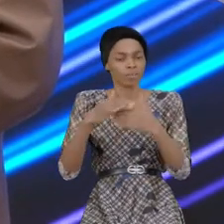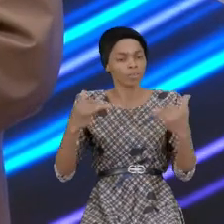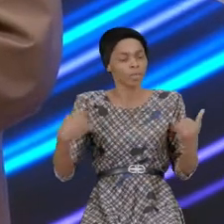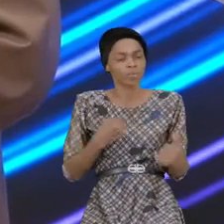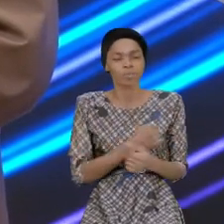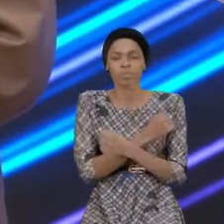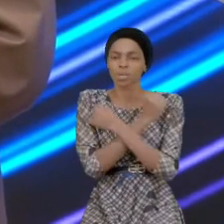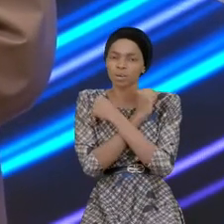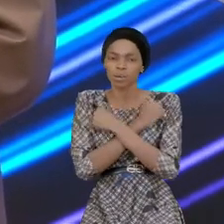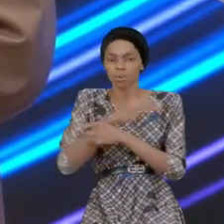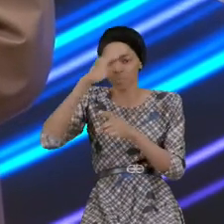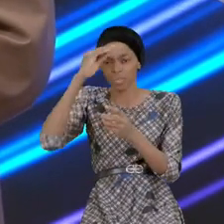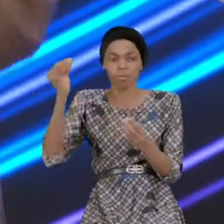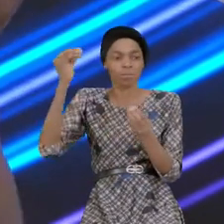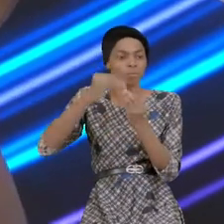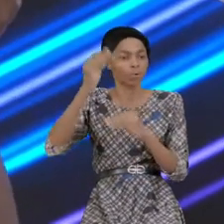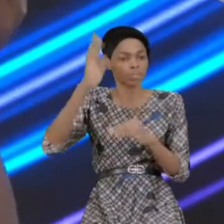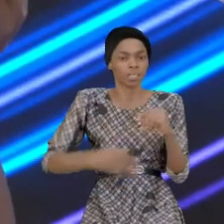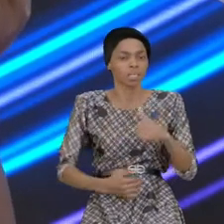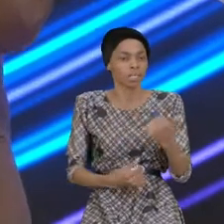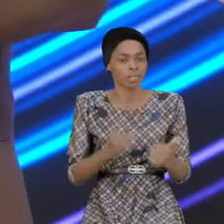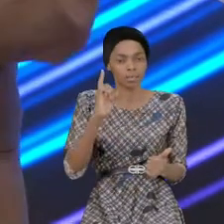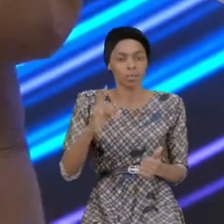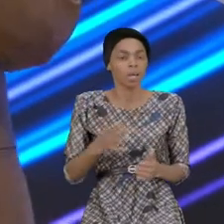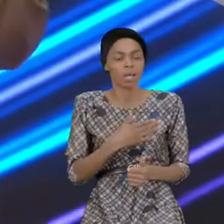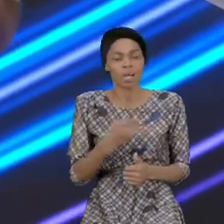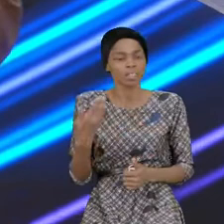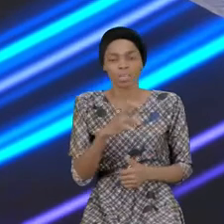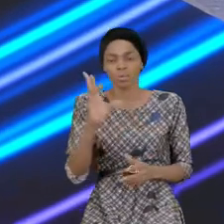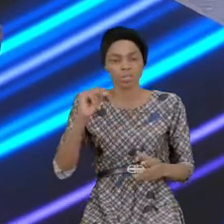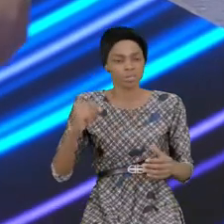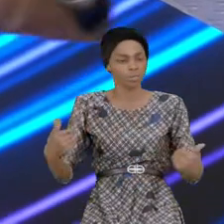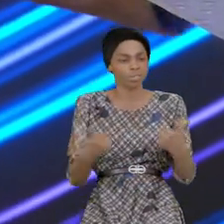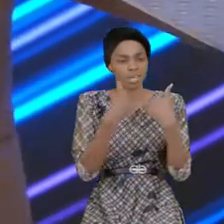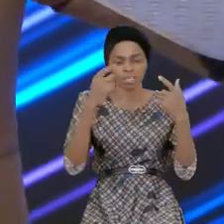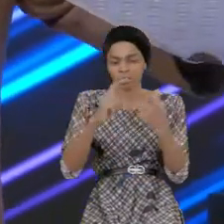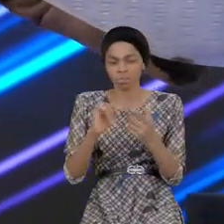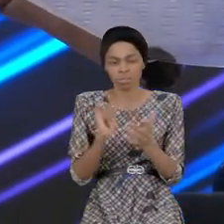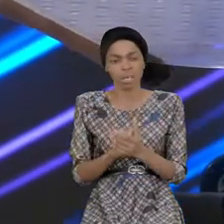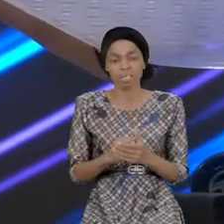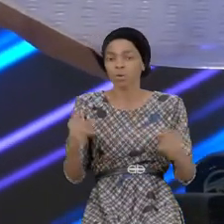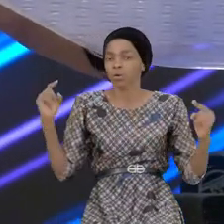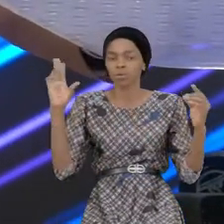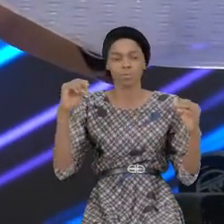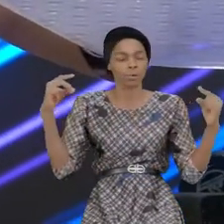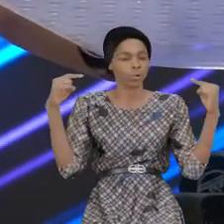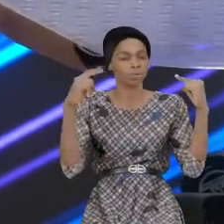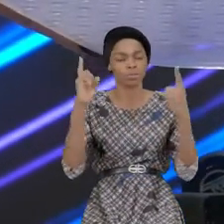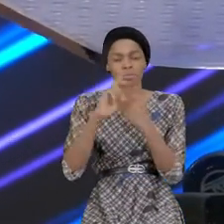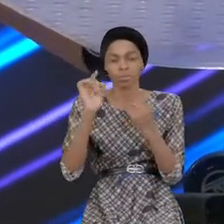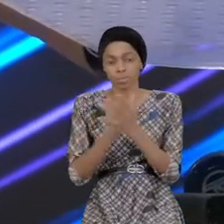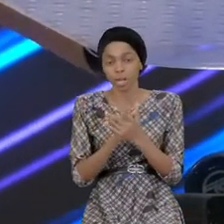Him beyond anyone. And there is no rival to that love. It's the Spirit of God that keeps